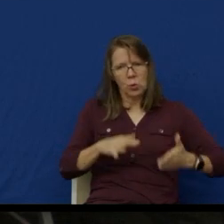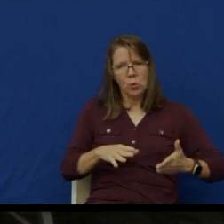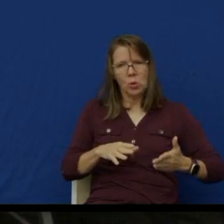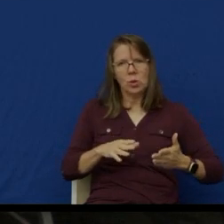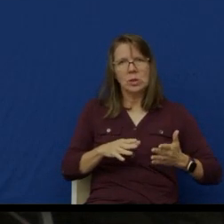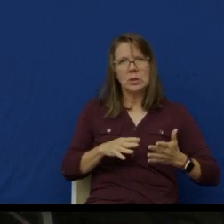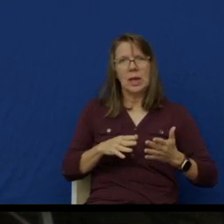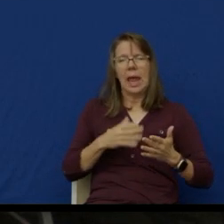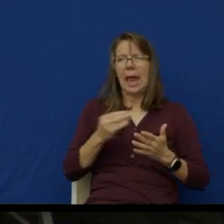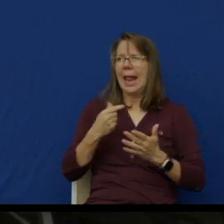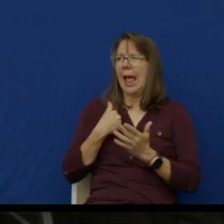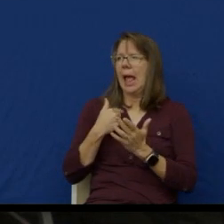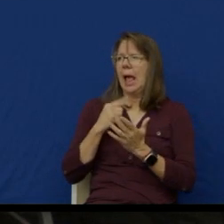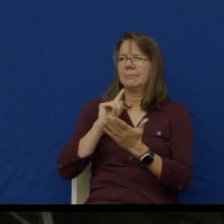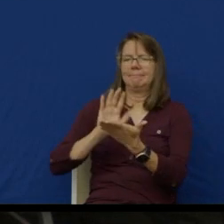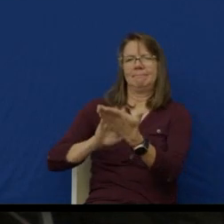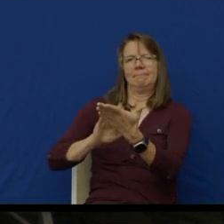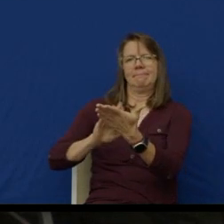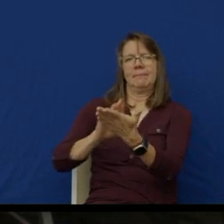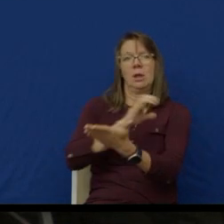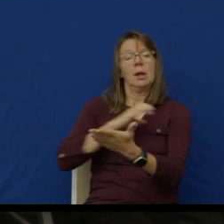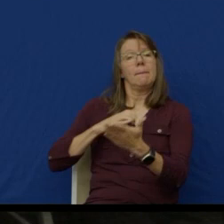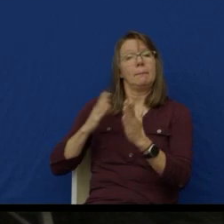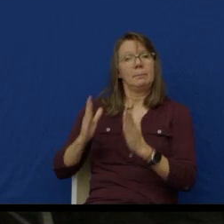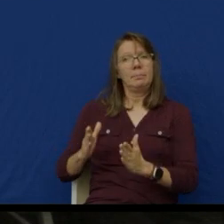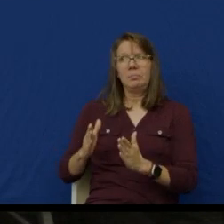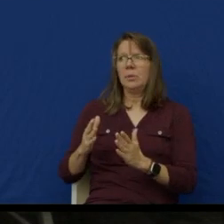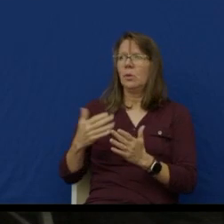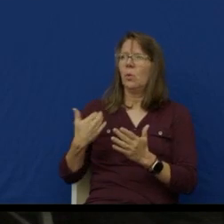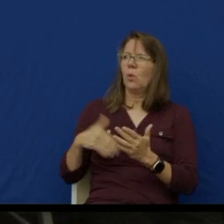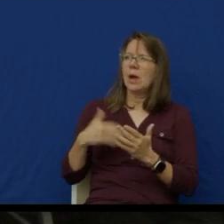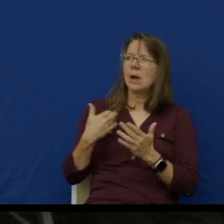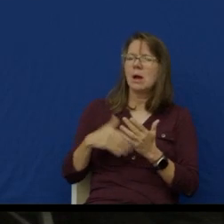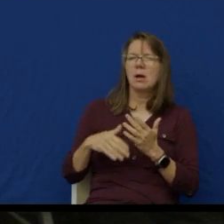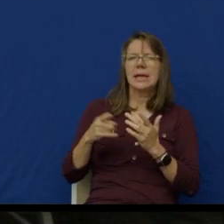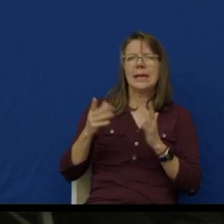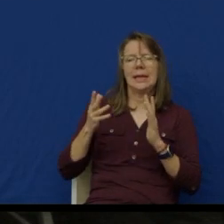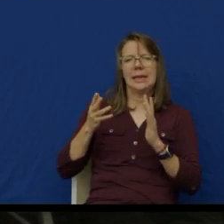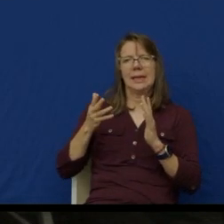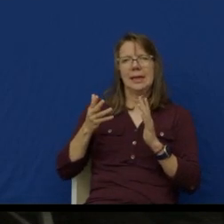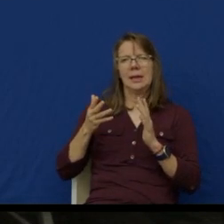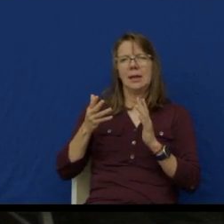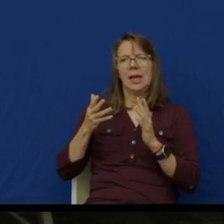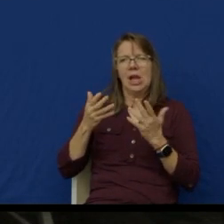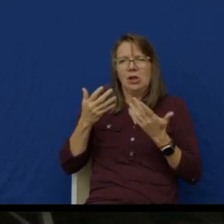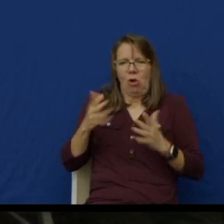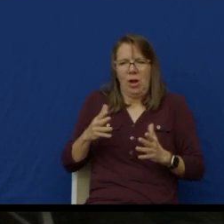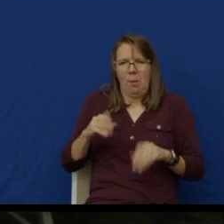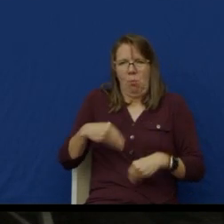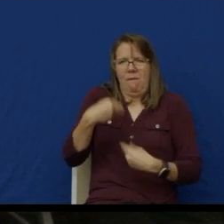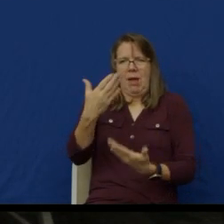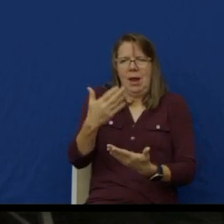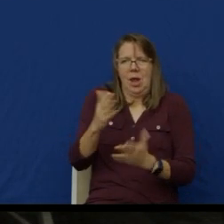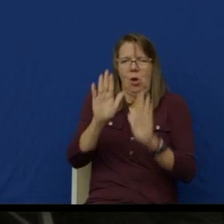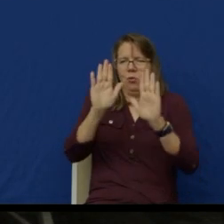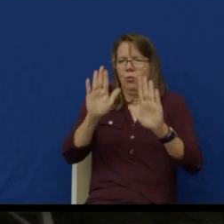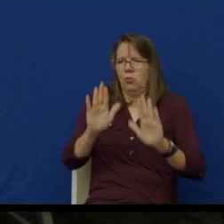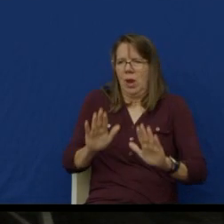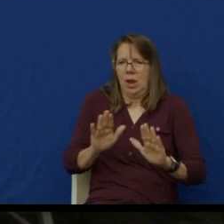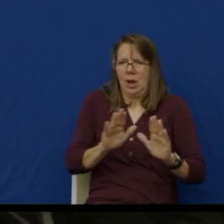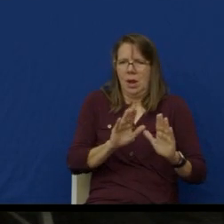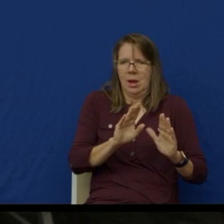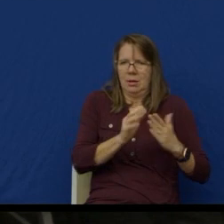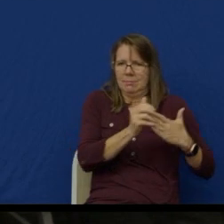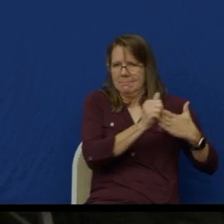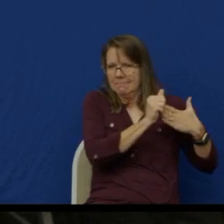the commissioner. I think he's leaving a great legacy of road work for us to continue on into the future, as we know that